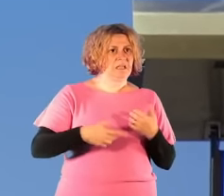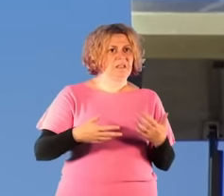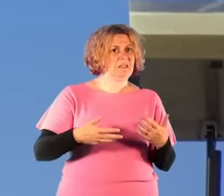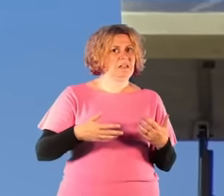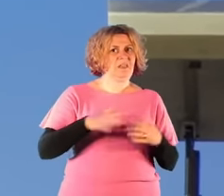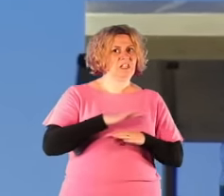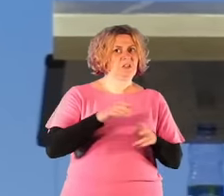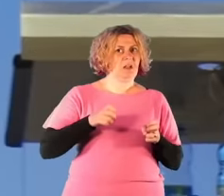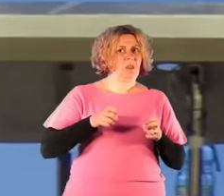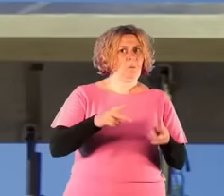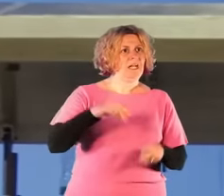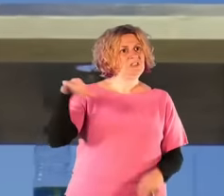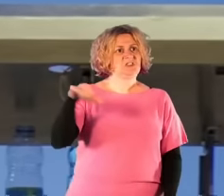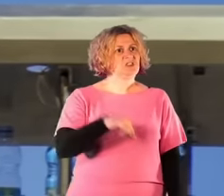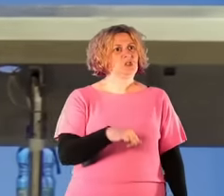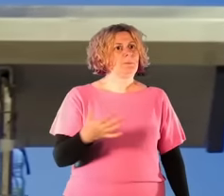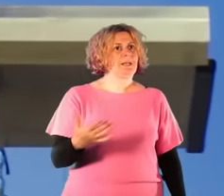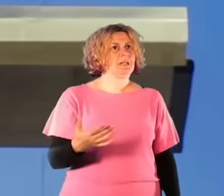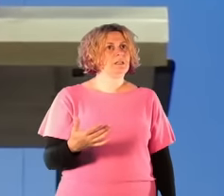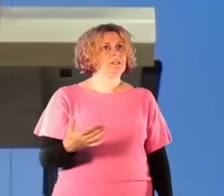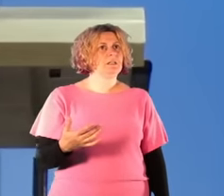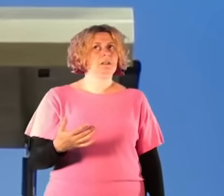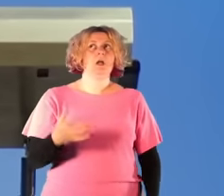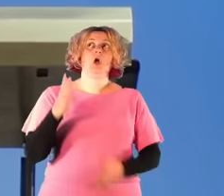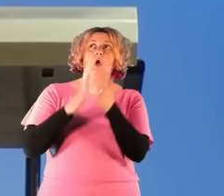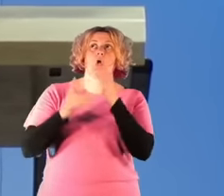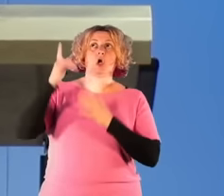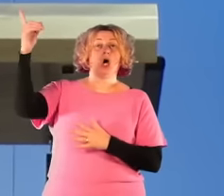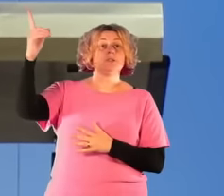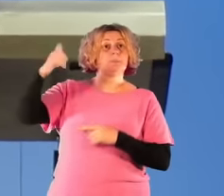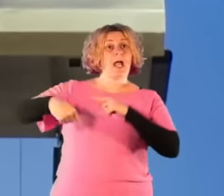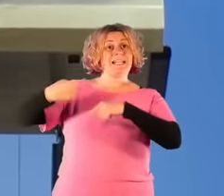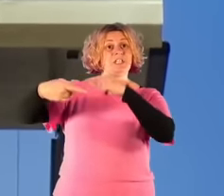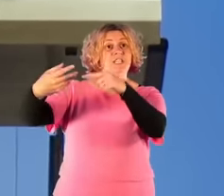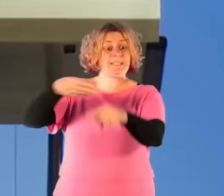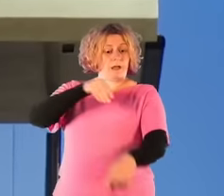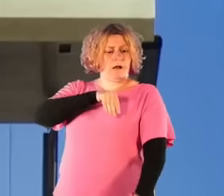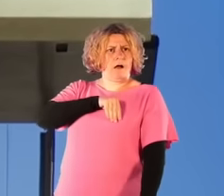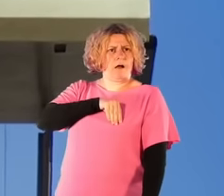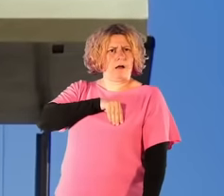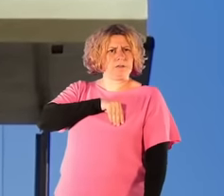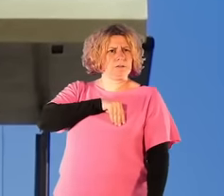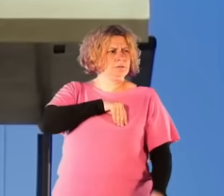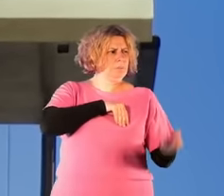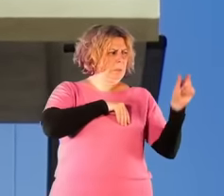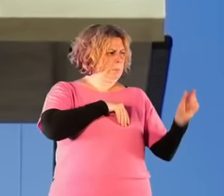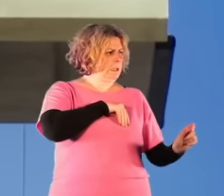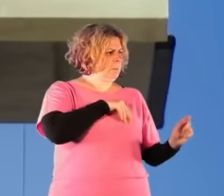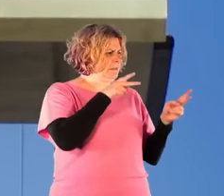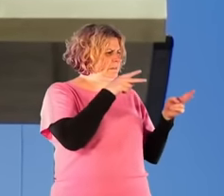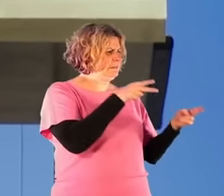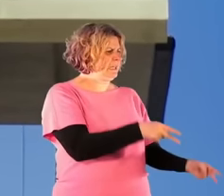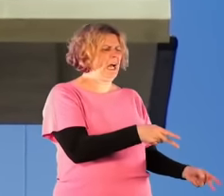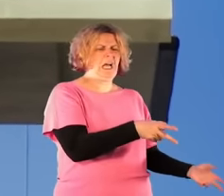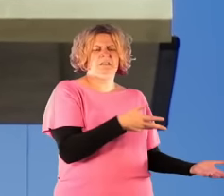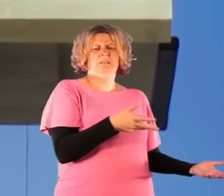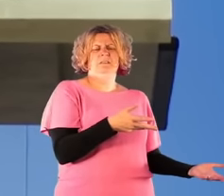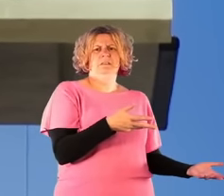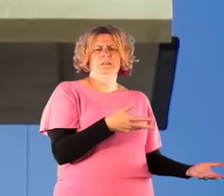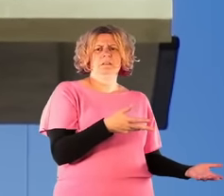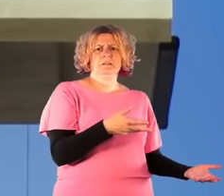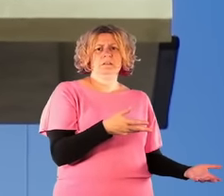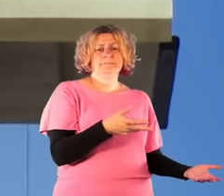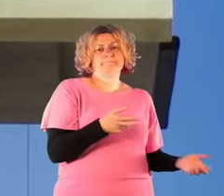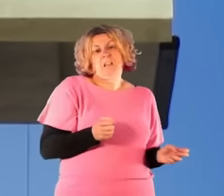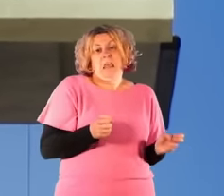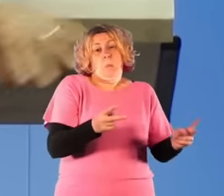be. God's put eternity in our hearts, and yet people die. And it's just the way it is. And